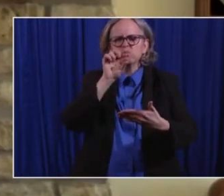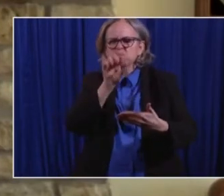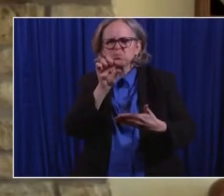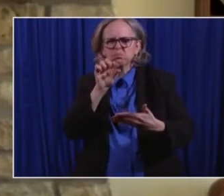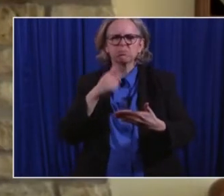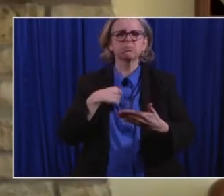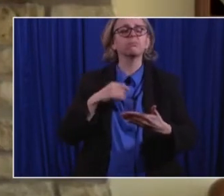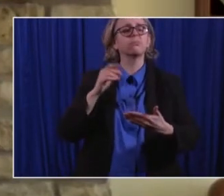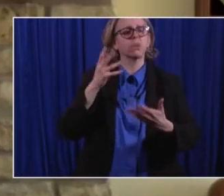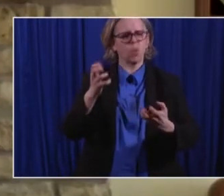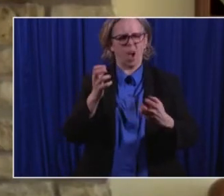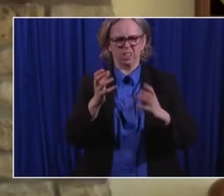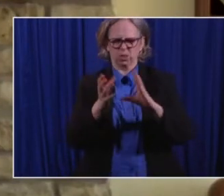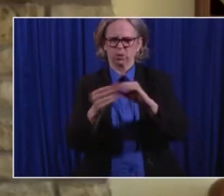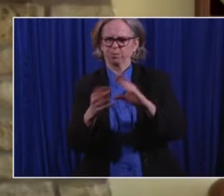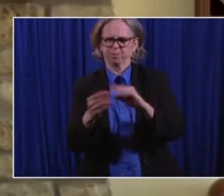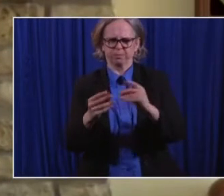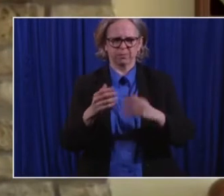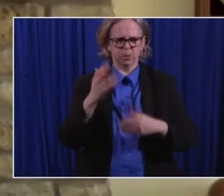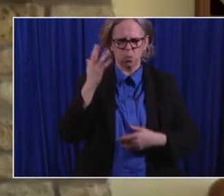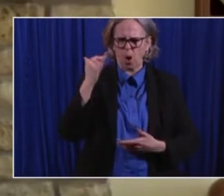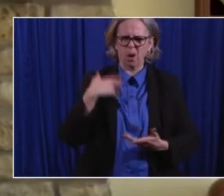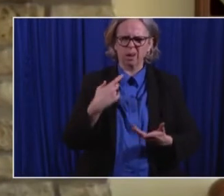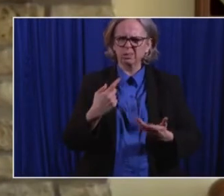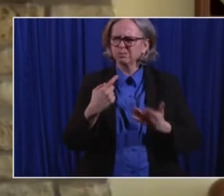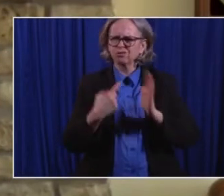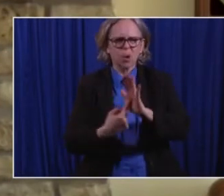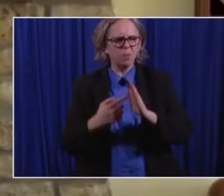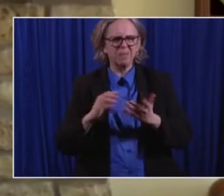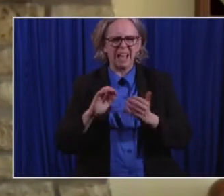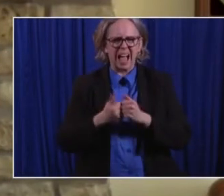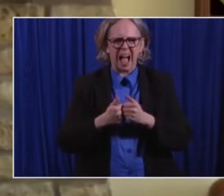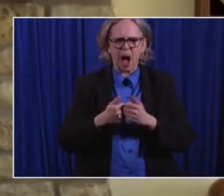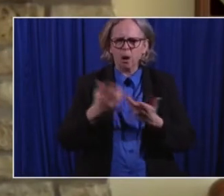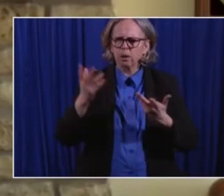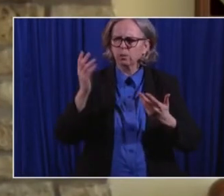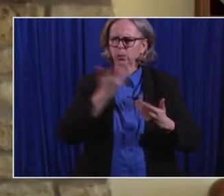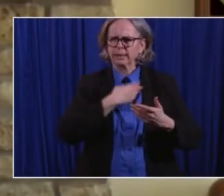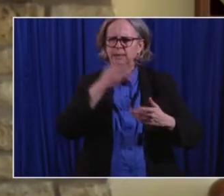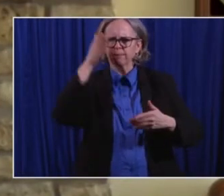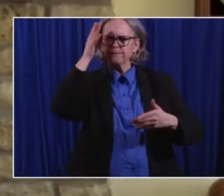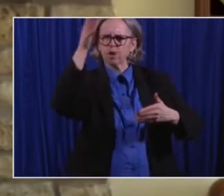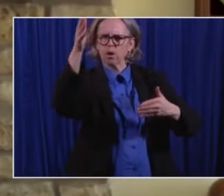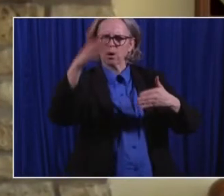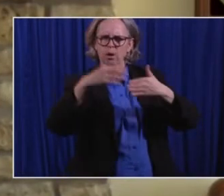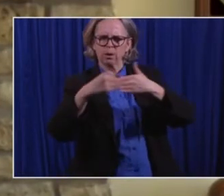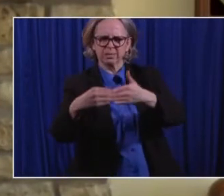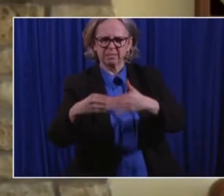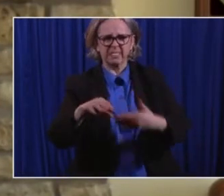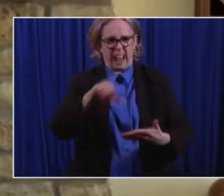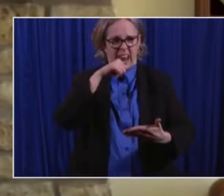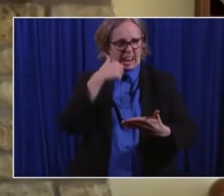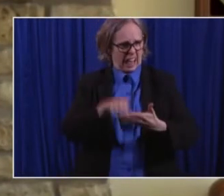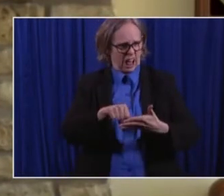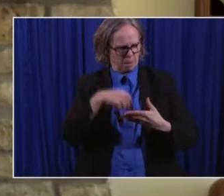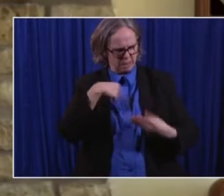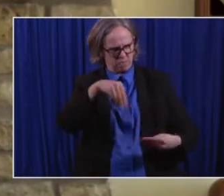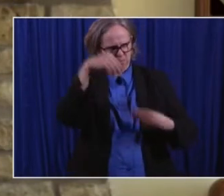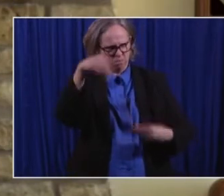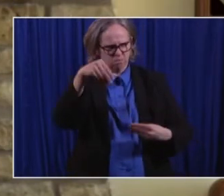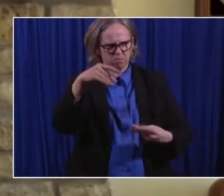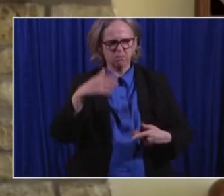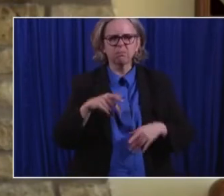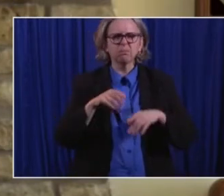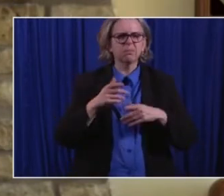we can get back and move forward. This is a letter I sent out a couple hours ago to minor league